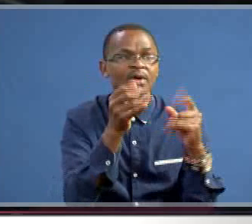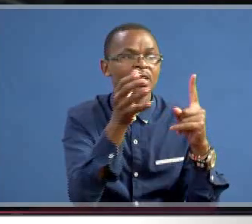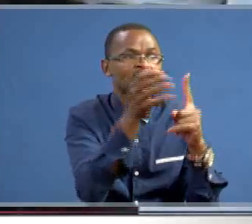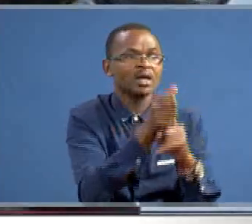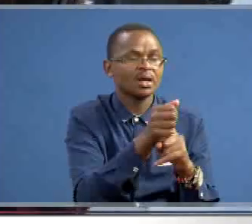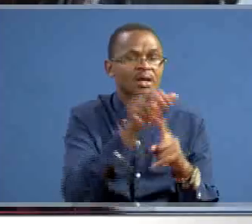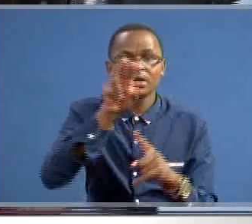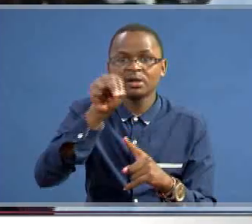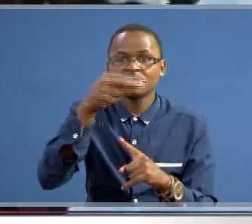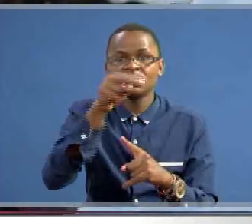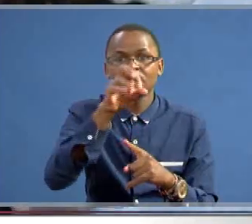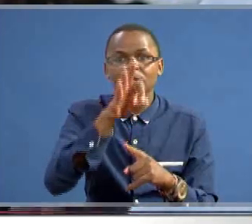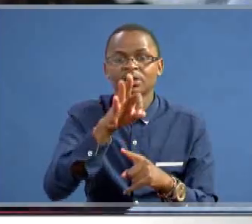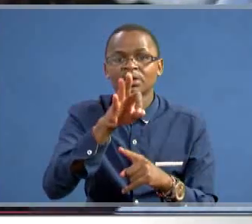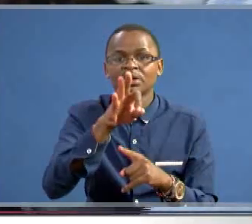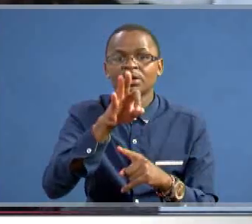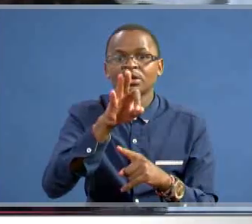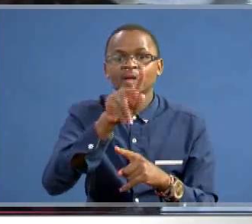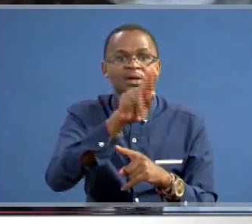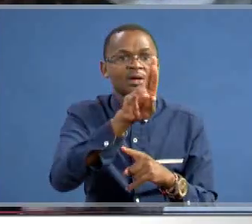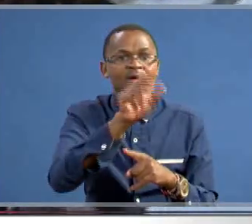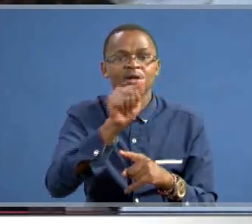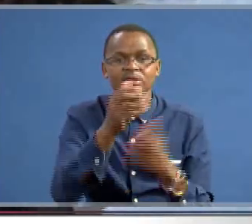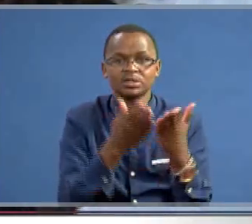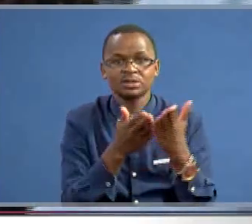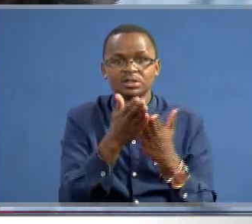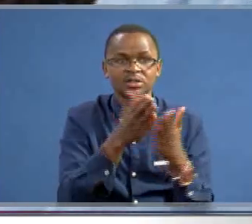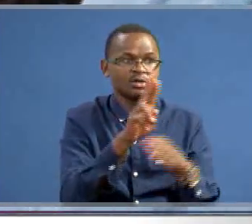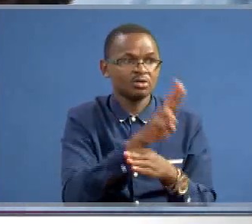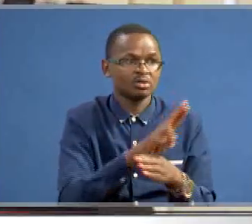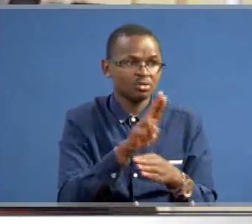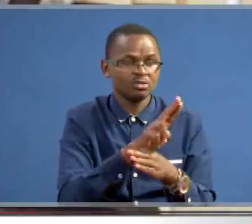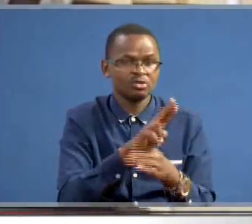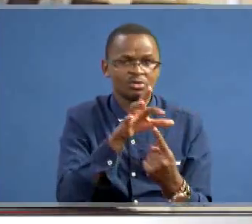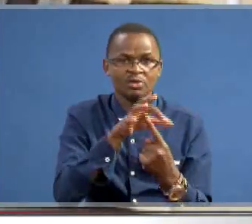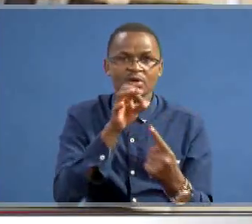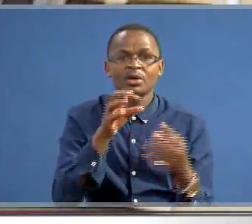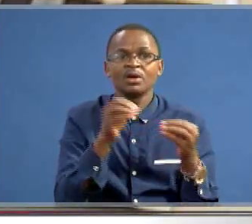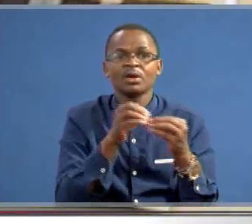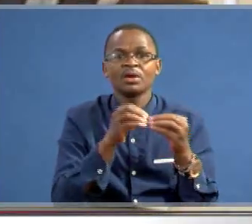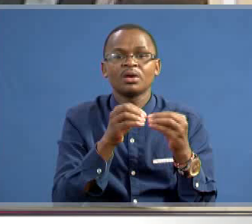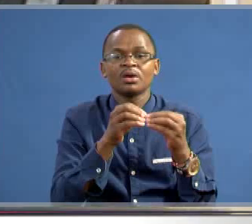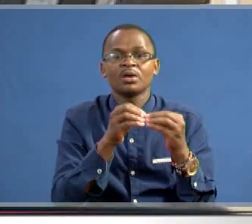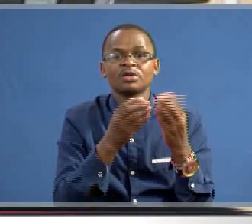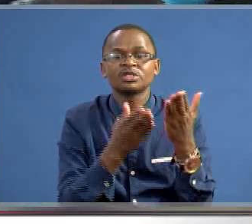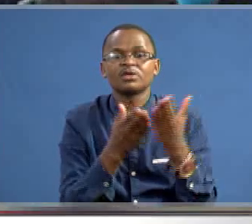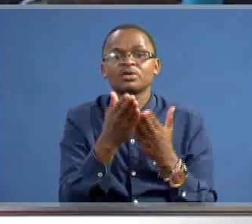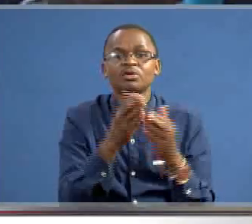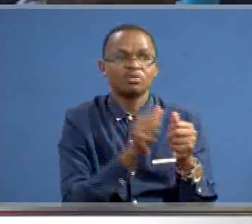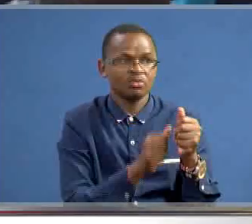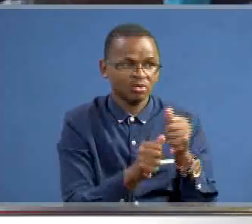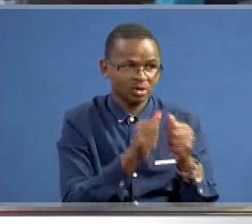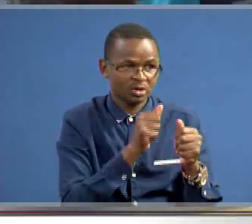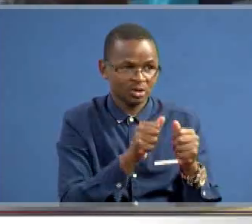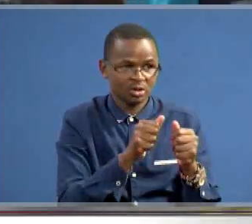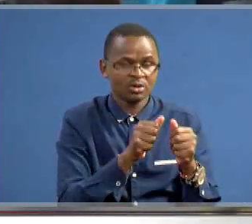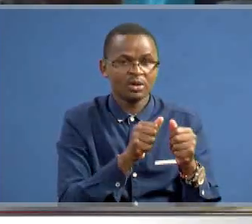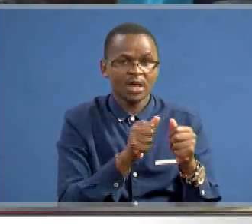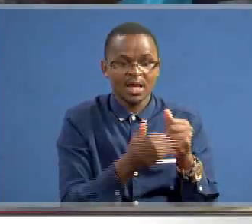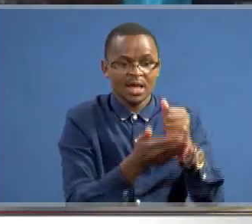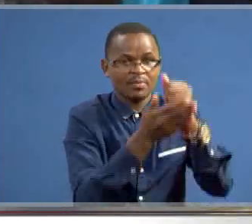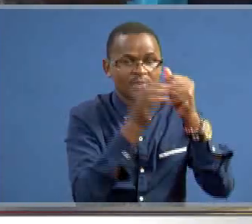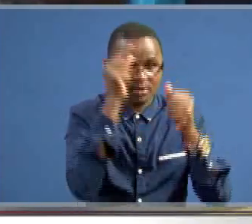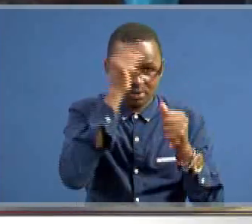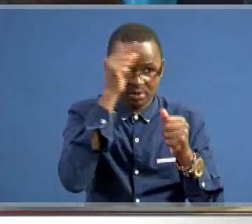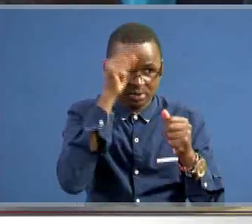access the NEF NSSF and carry services using a unique number called hoodoos ma number which will in essence help